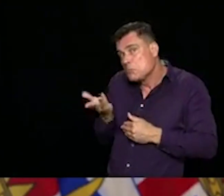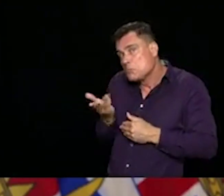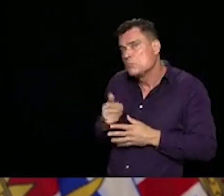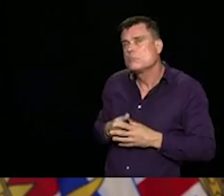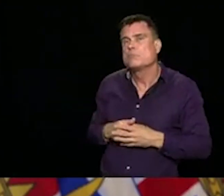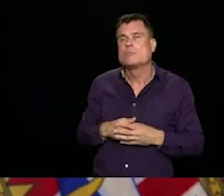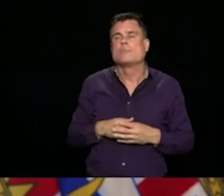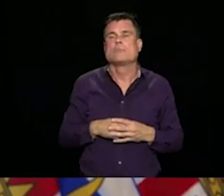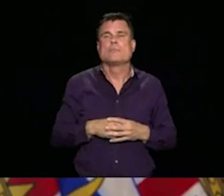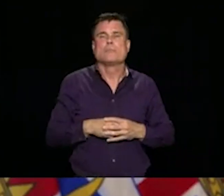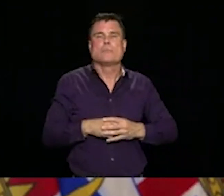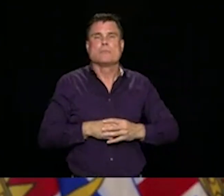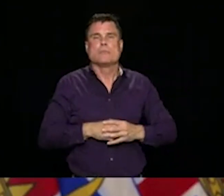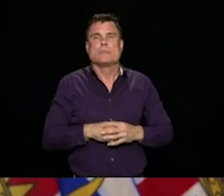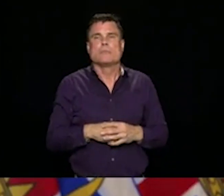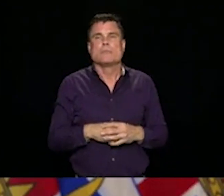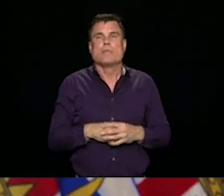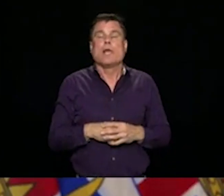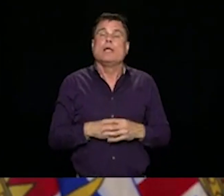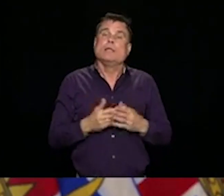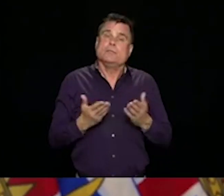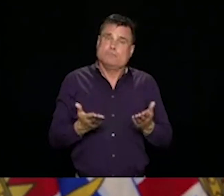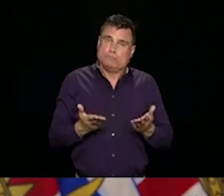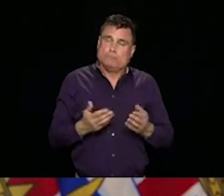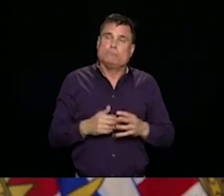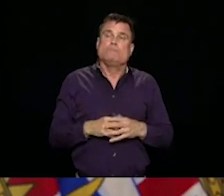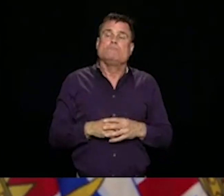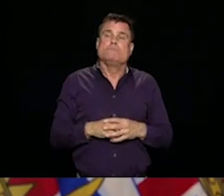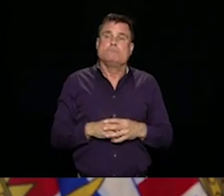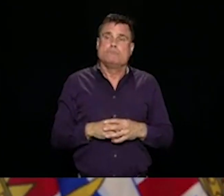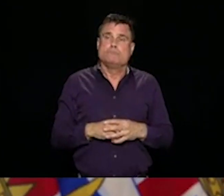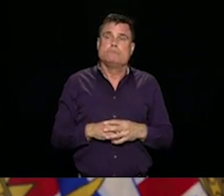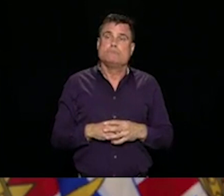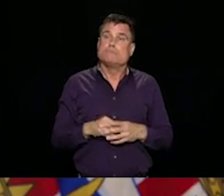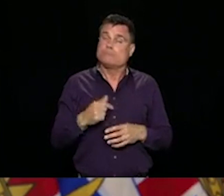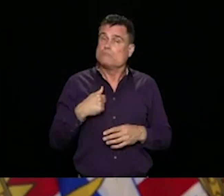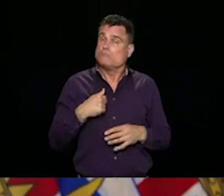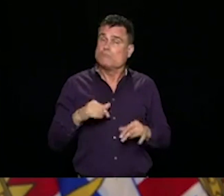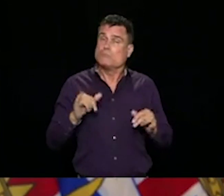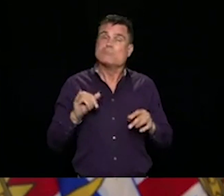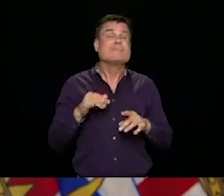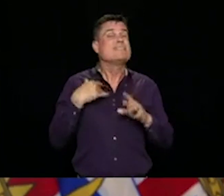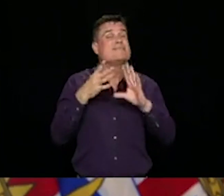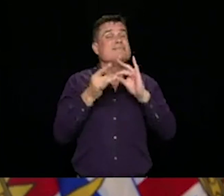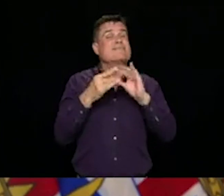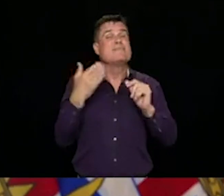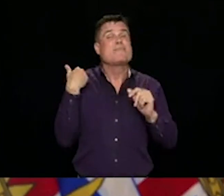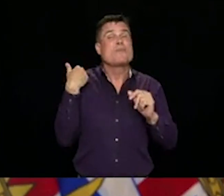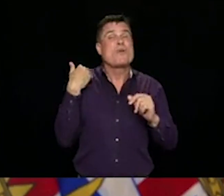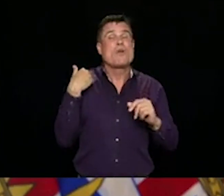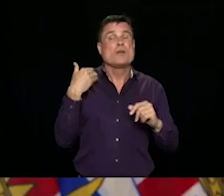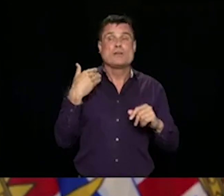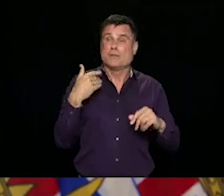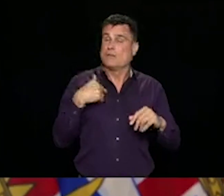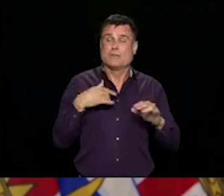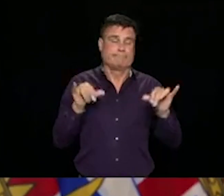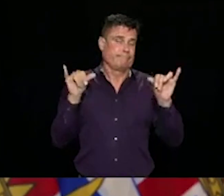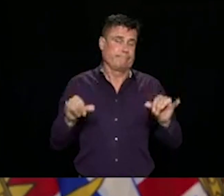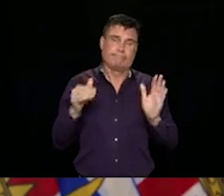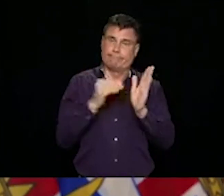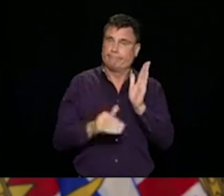I'll start by saying, and I have said that, and I'll continue to say that, and I know we know the